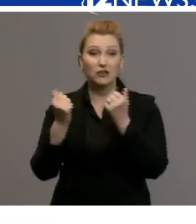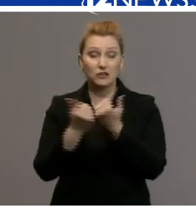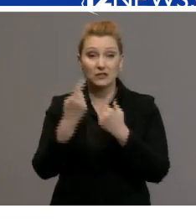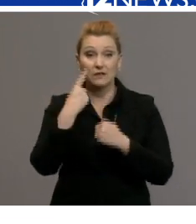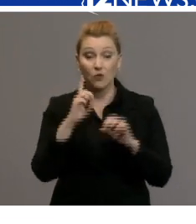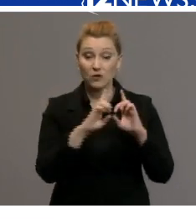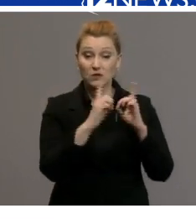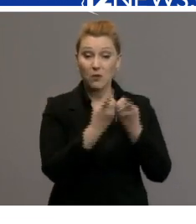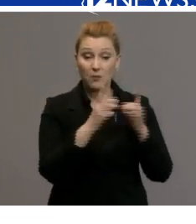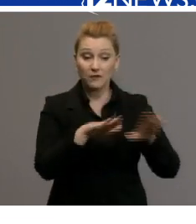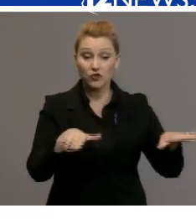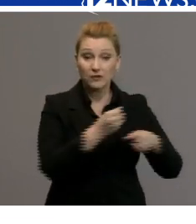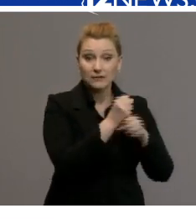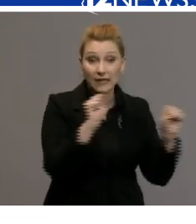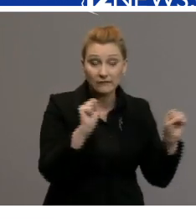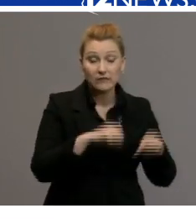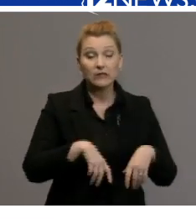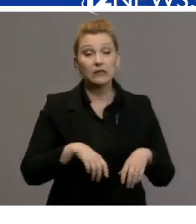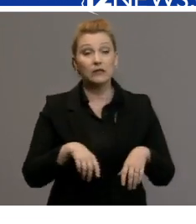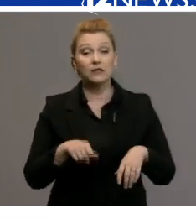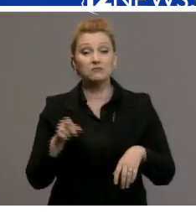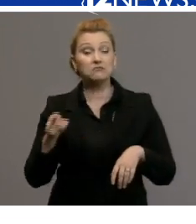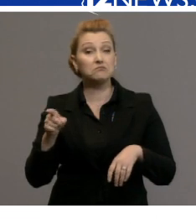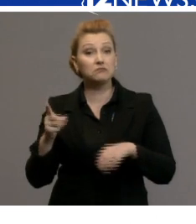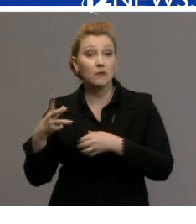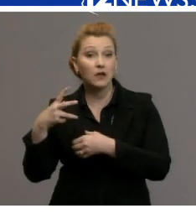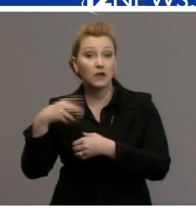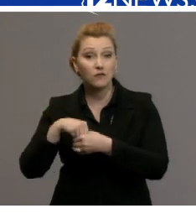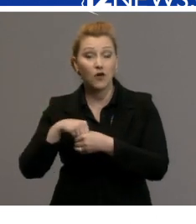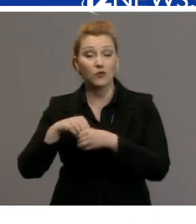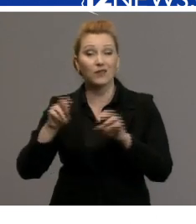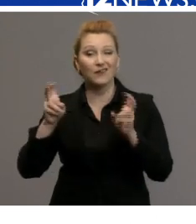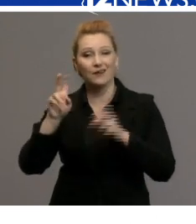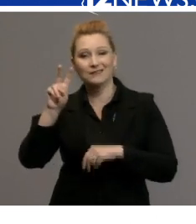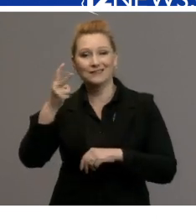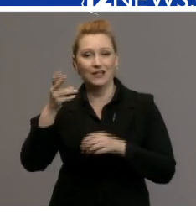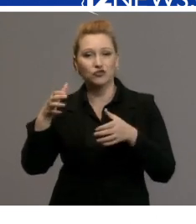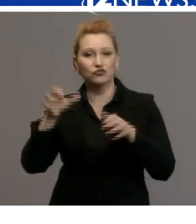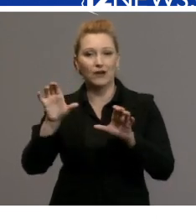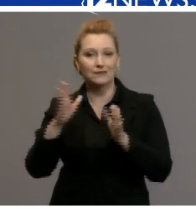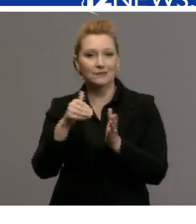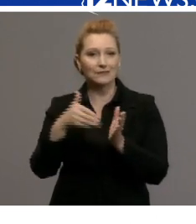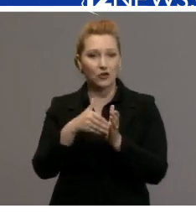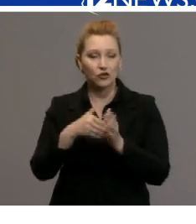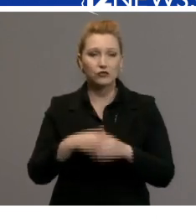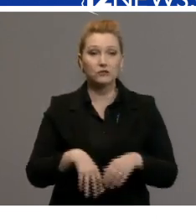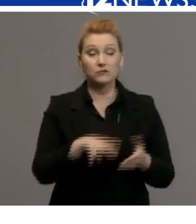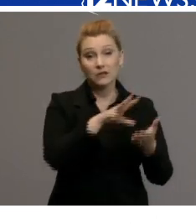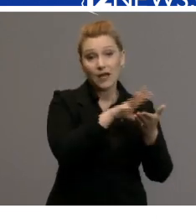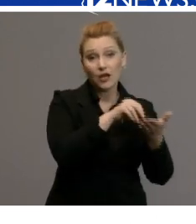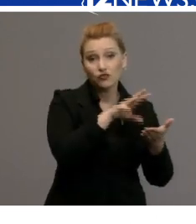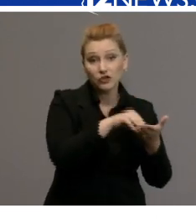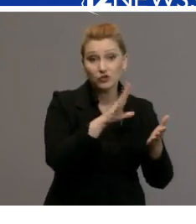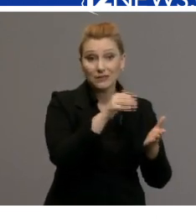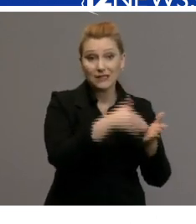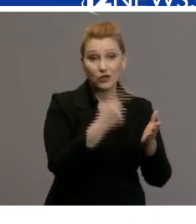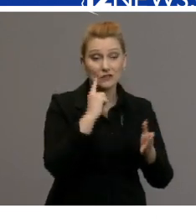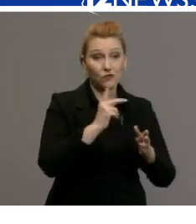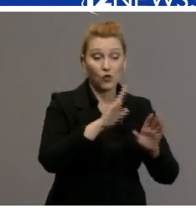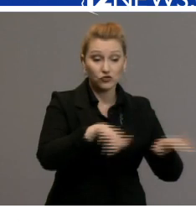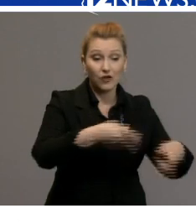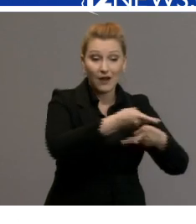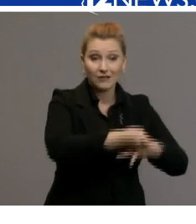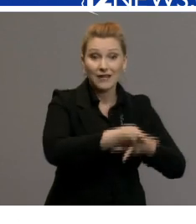He led the effort on Arizona's Second Chance Centers, our enrichment centers for child care for essential